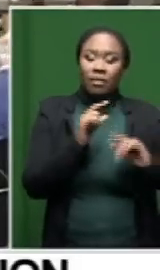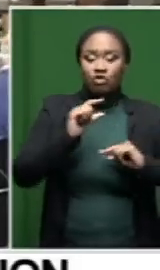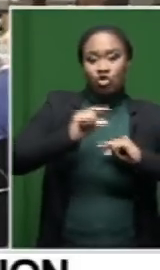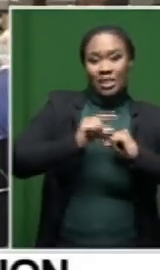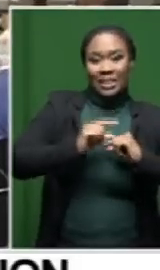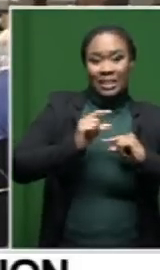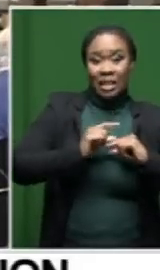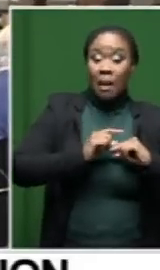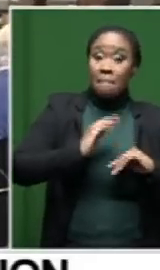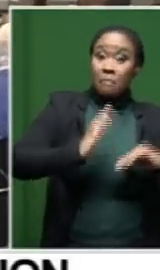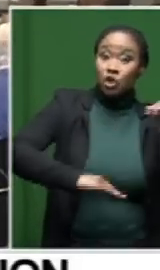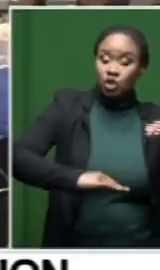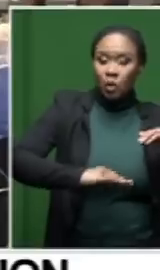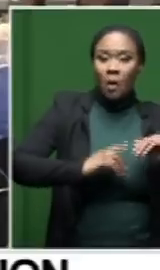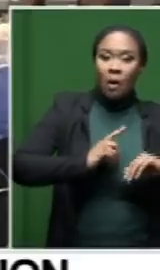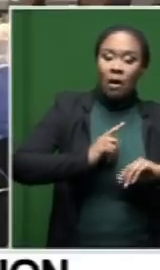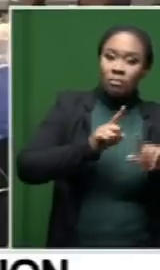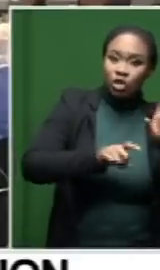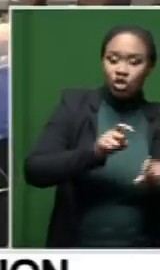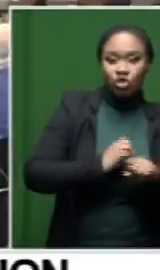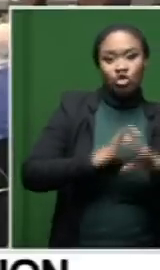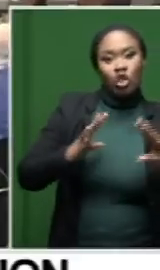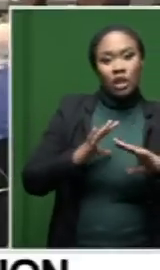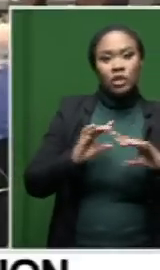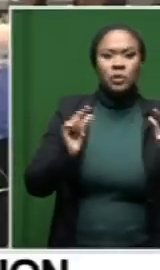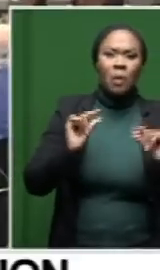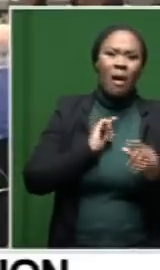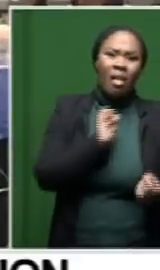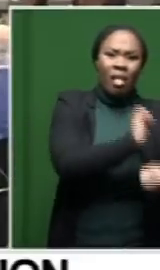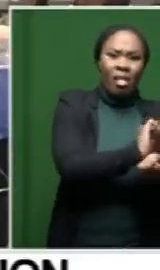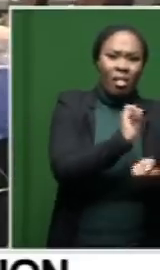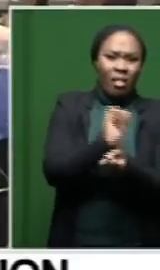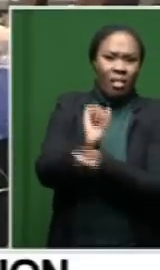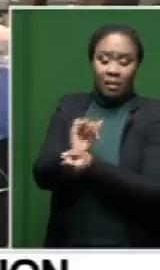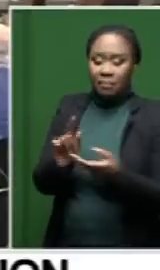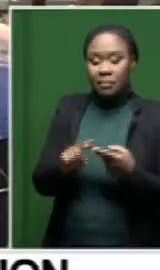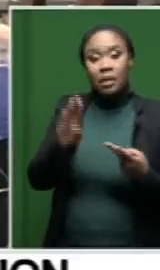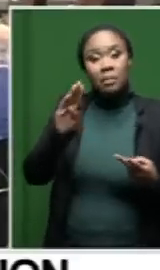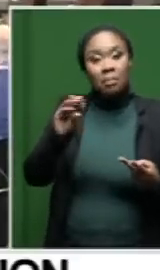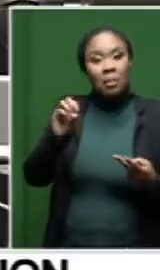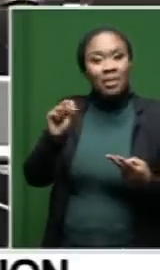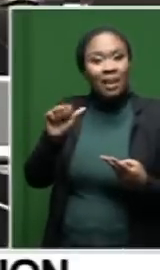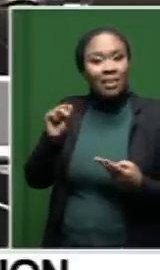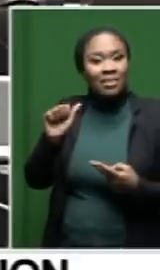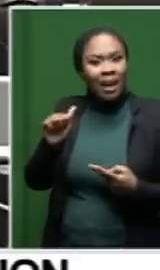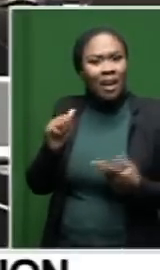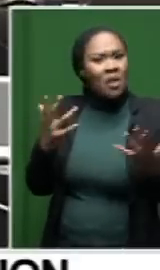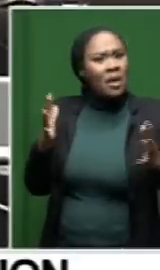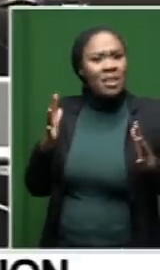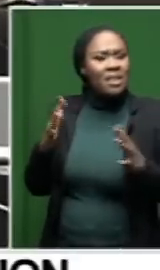prosecutions will commence soon because the arrests have been effected. The Bosasa prosecutions have already